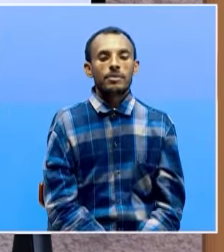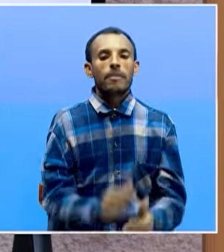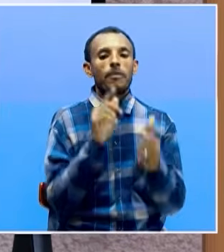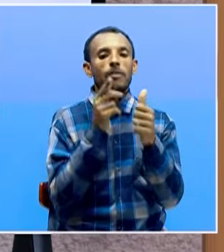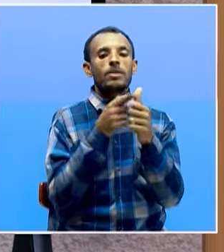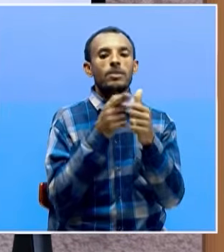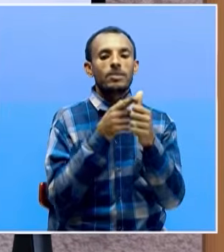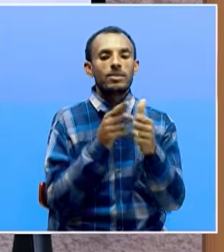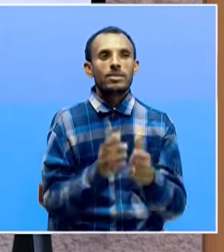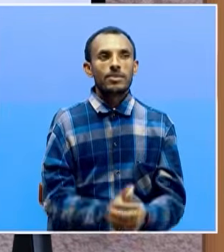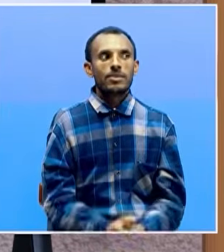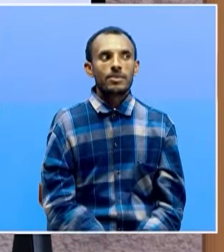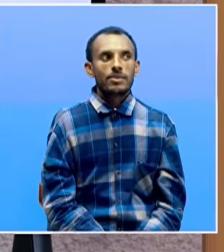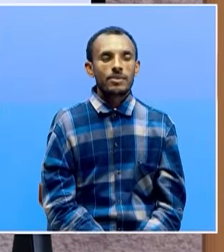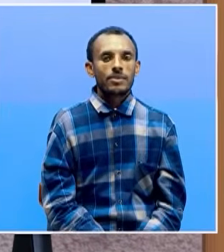First,